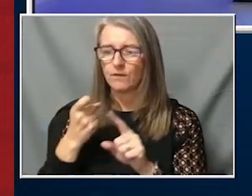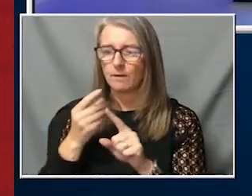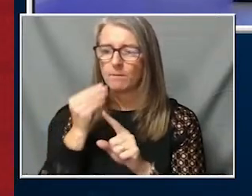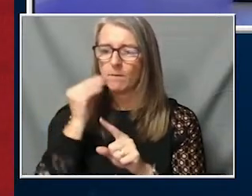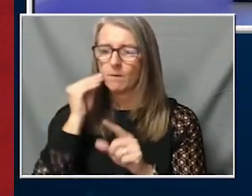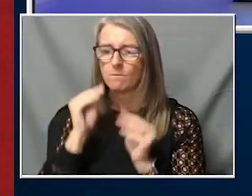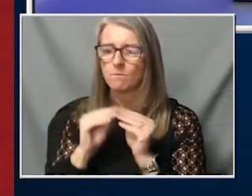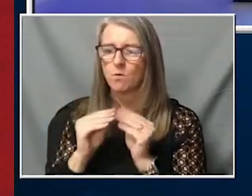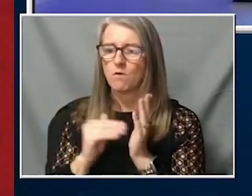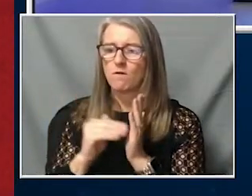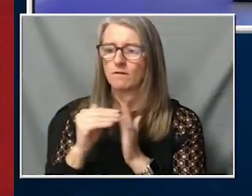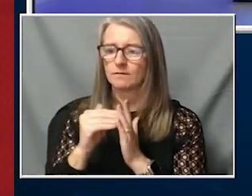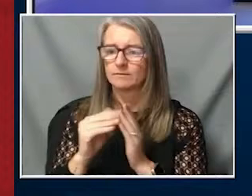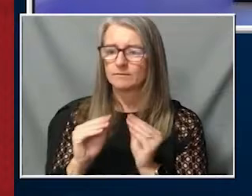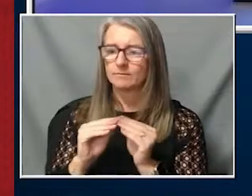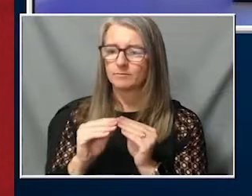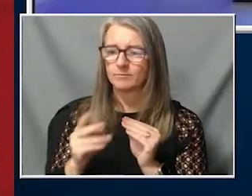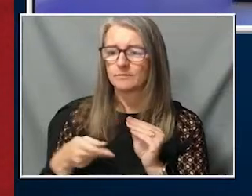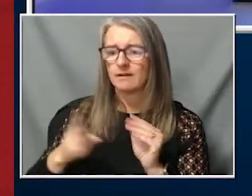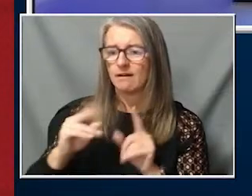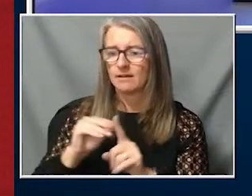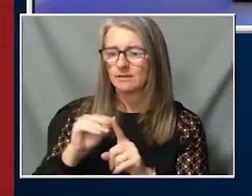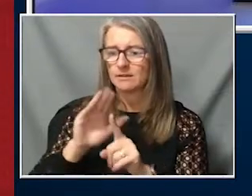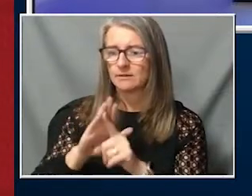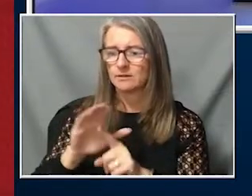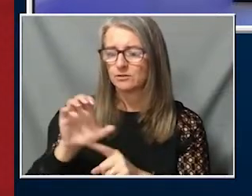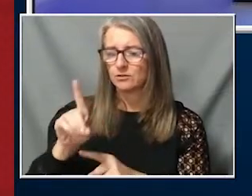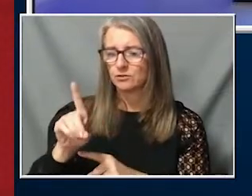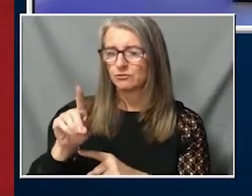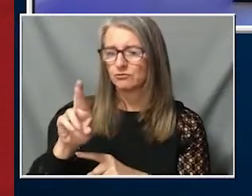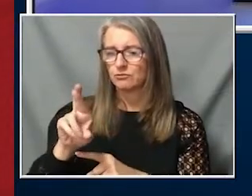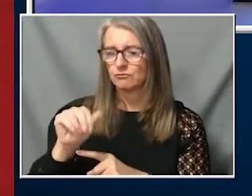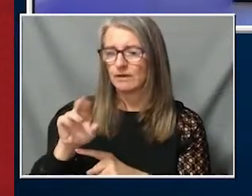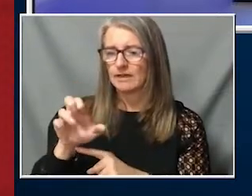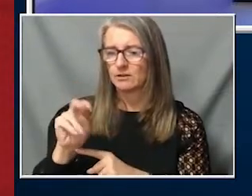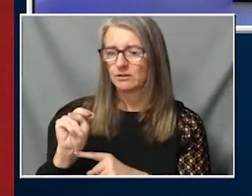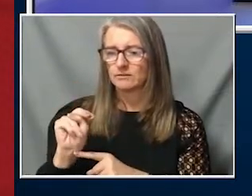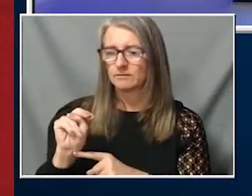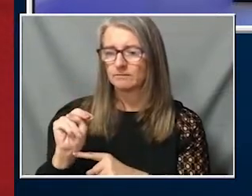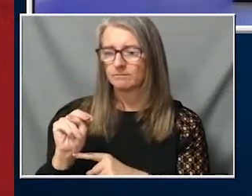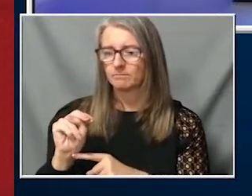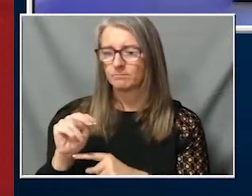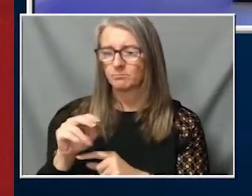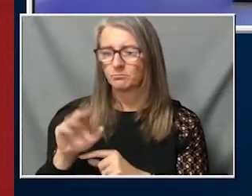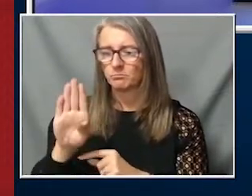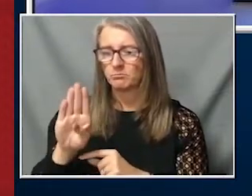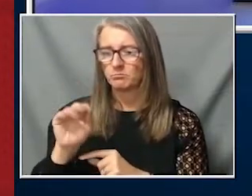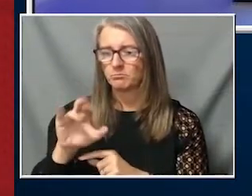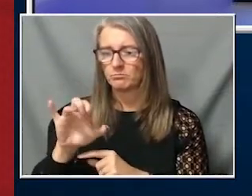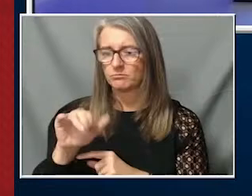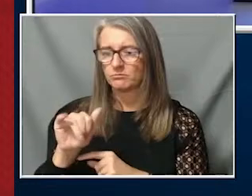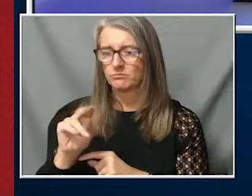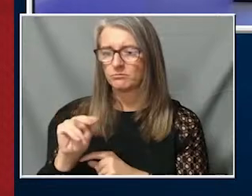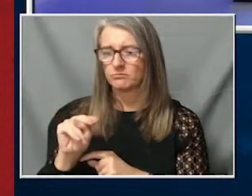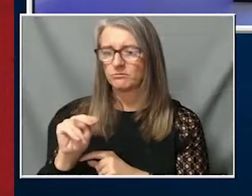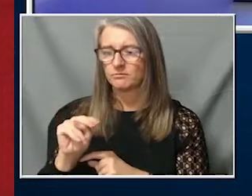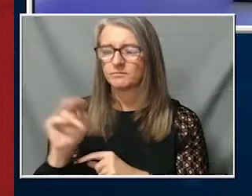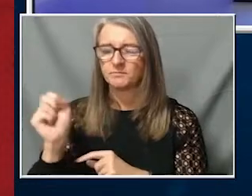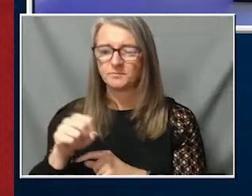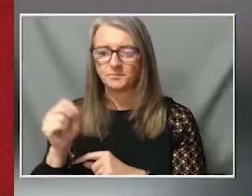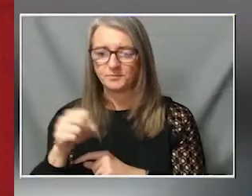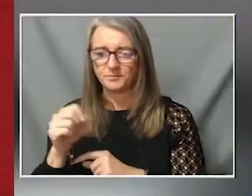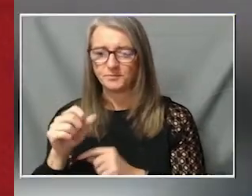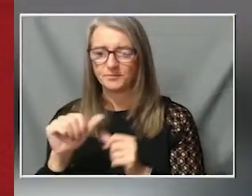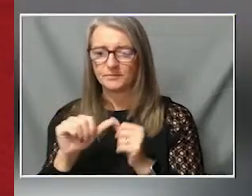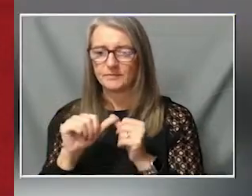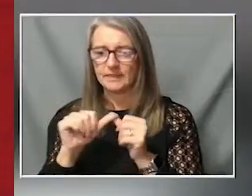are they having a higher exposure to radon? Brian? Oh, Yes, and